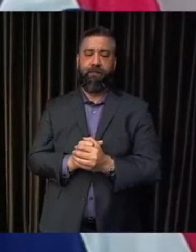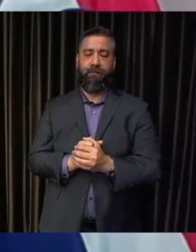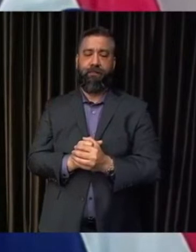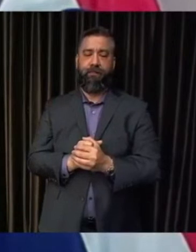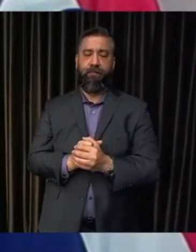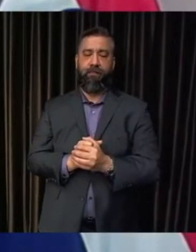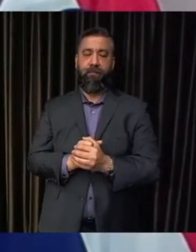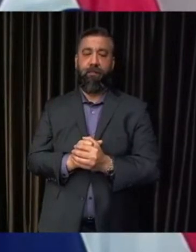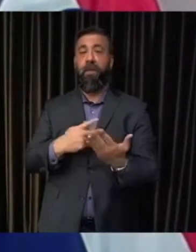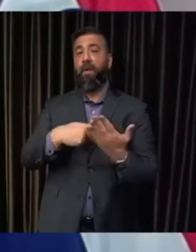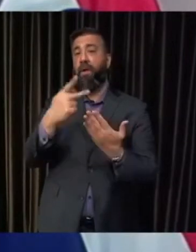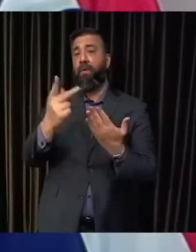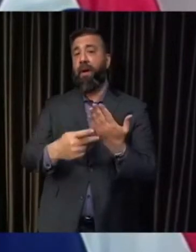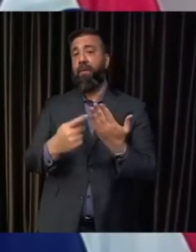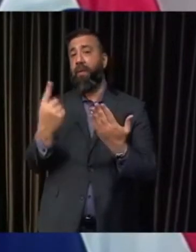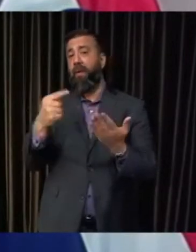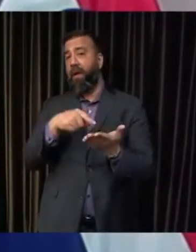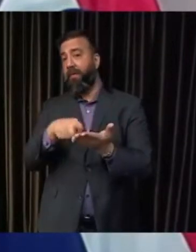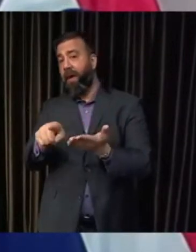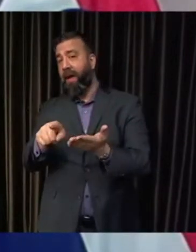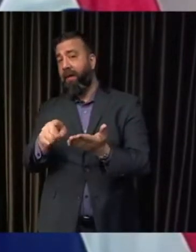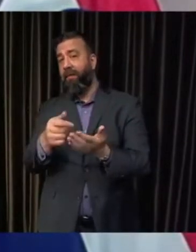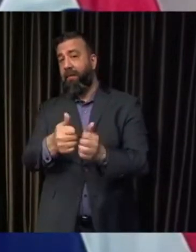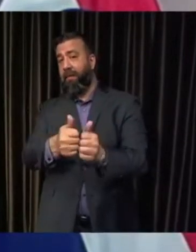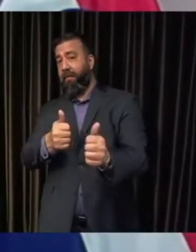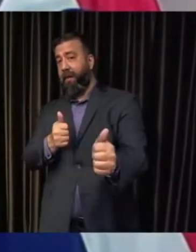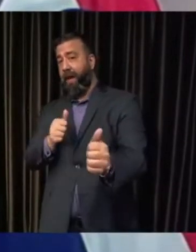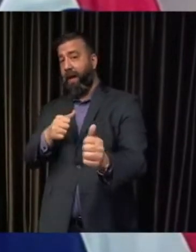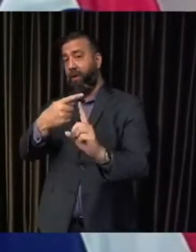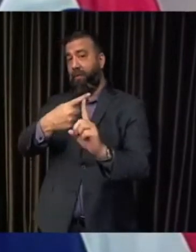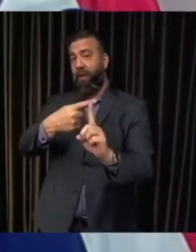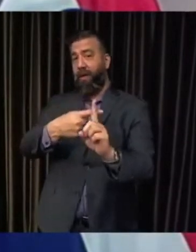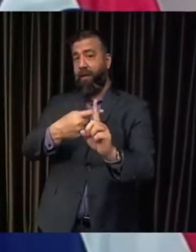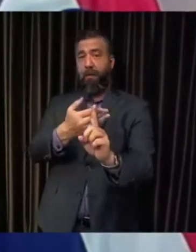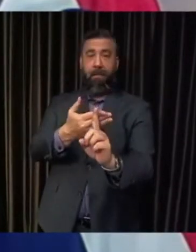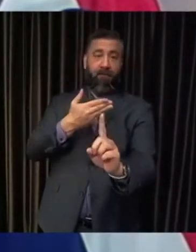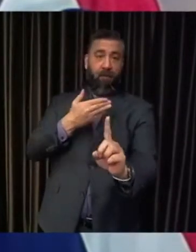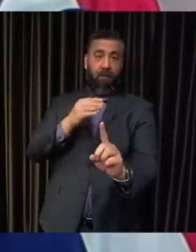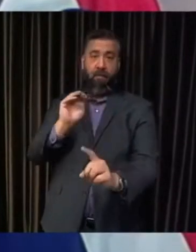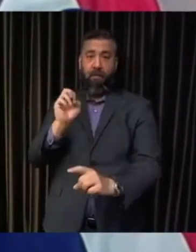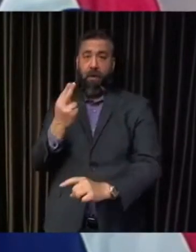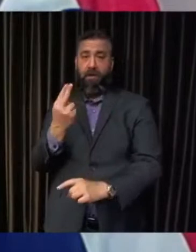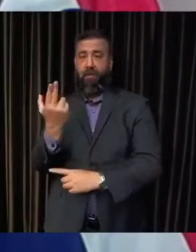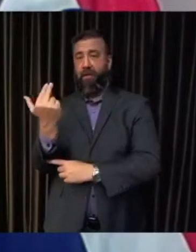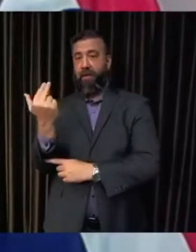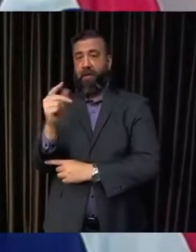The program will only pay for back rent owed before March 13th, 2020,